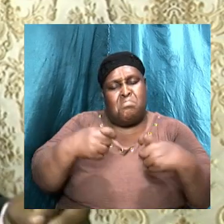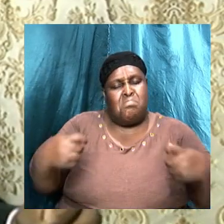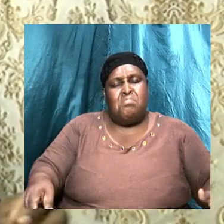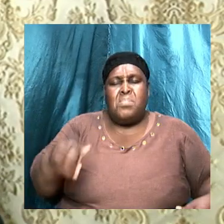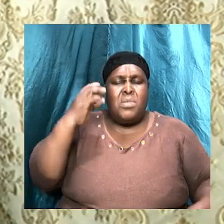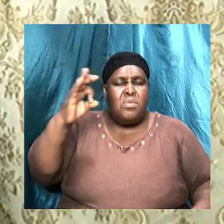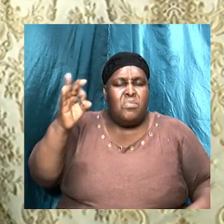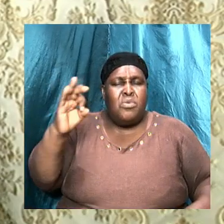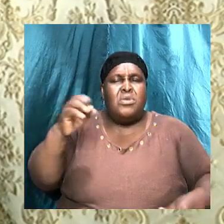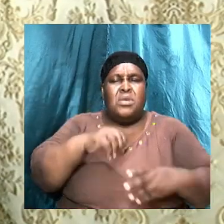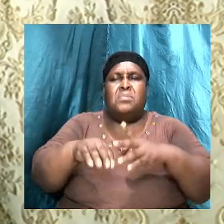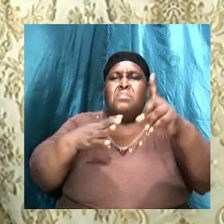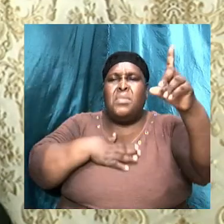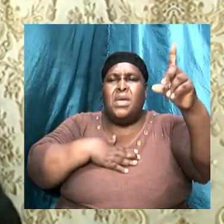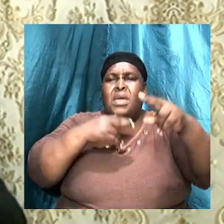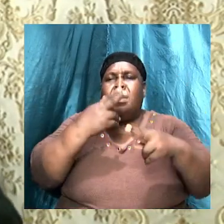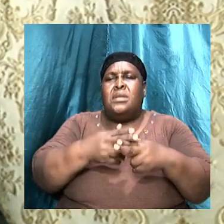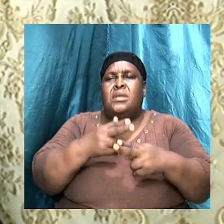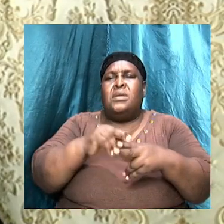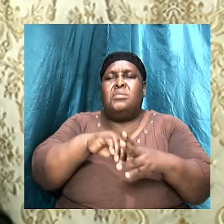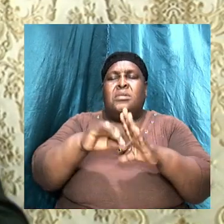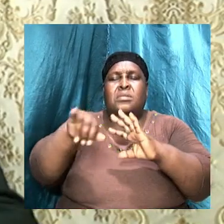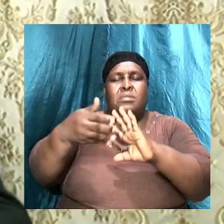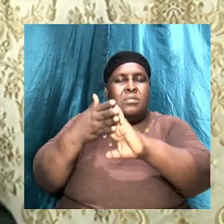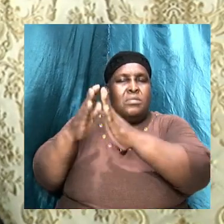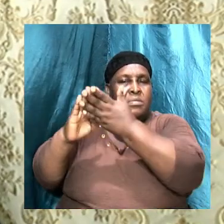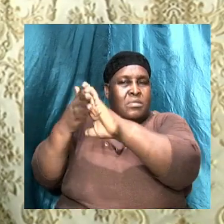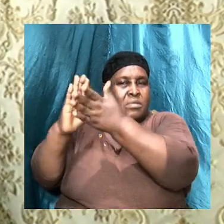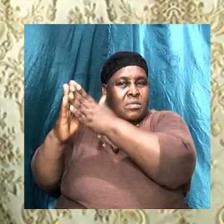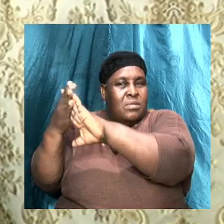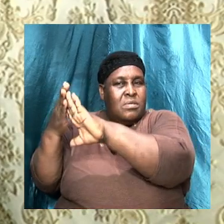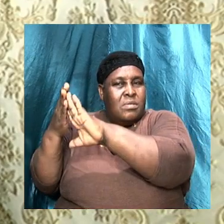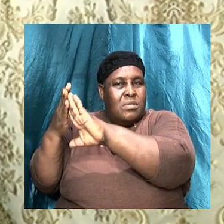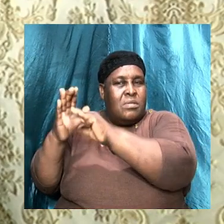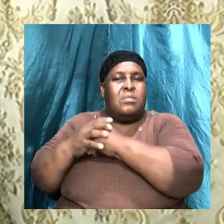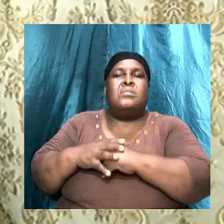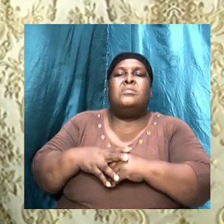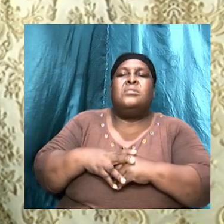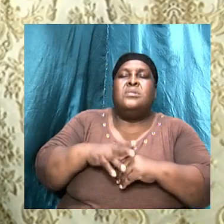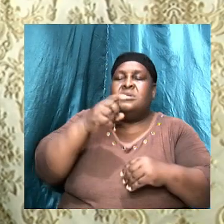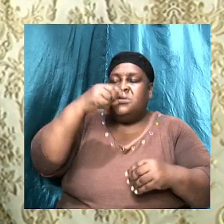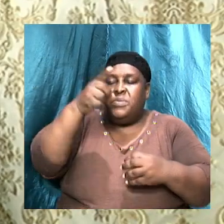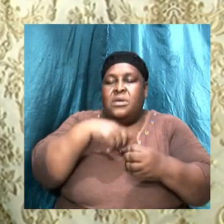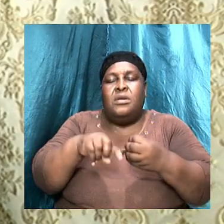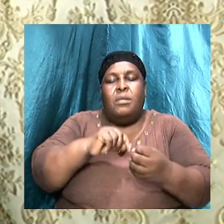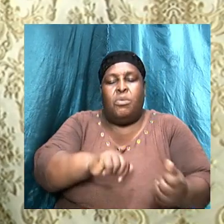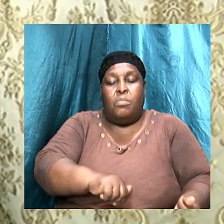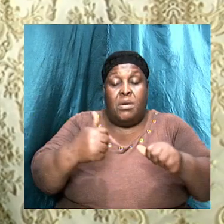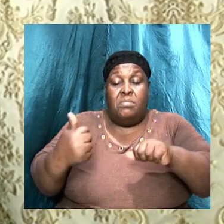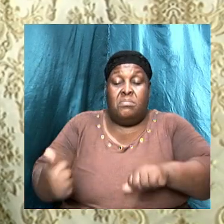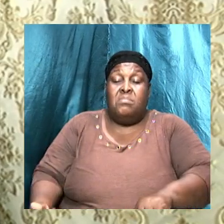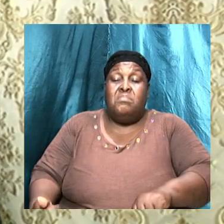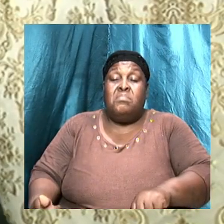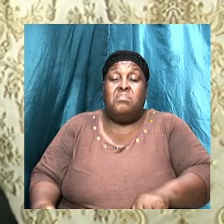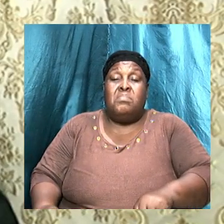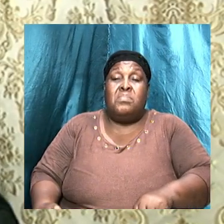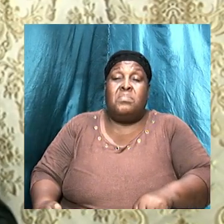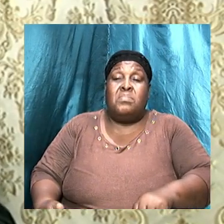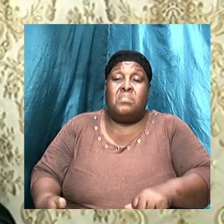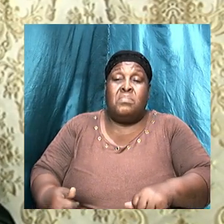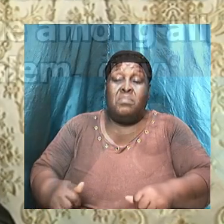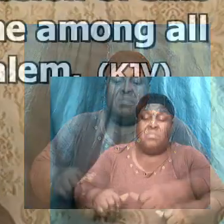name beginning at Jerusalem. He was referring there to baptism. We also said that baptism is